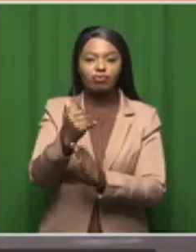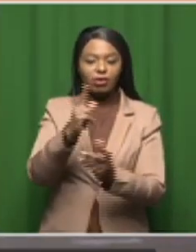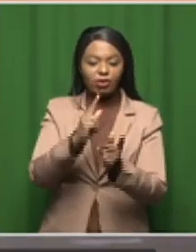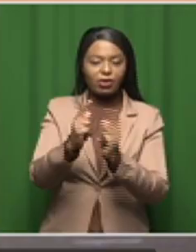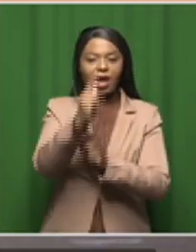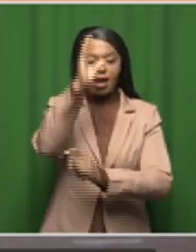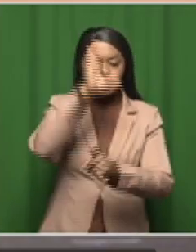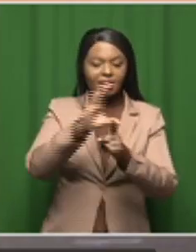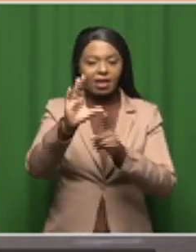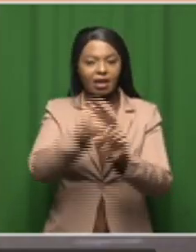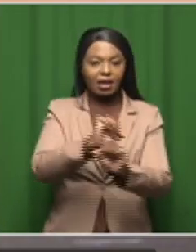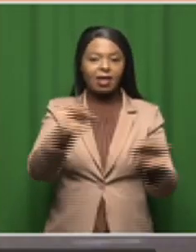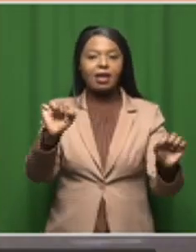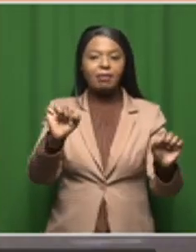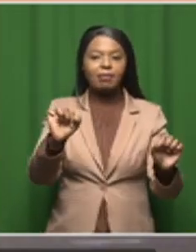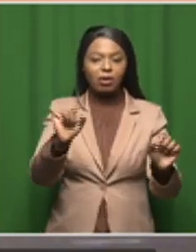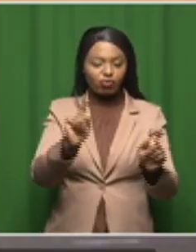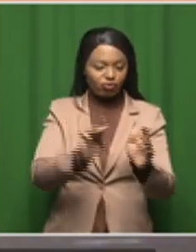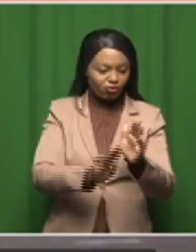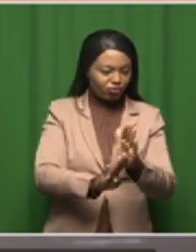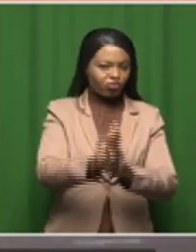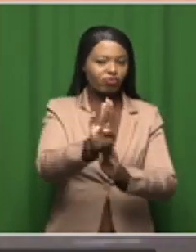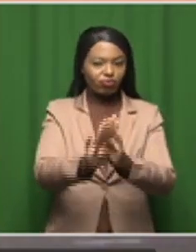loved always.